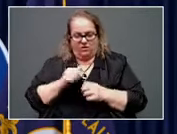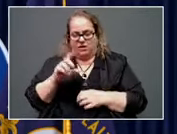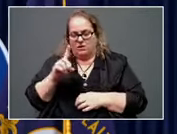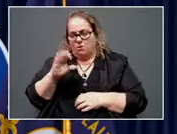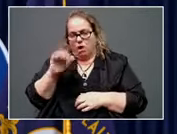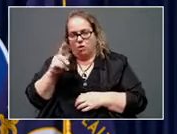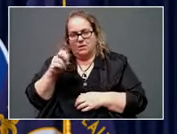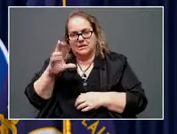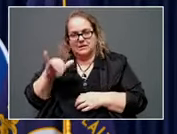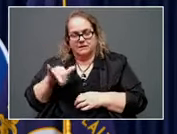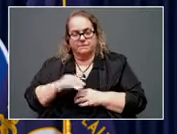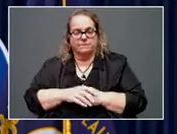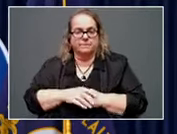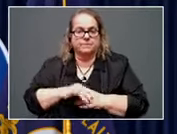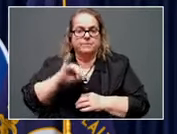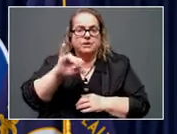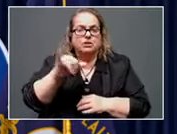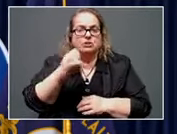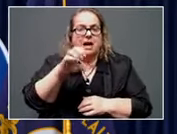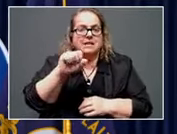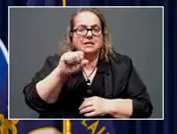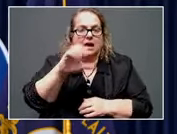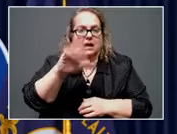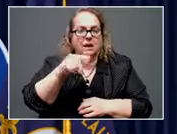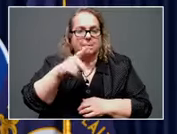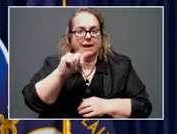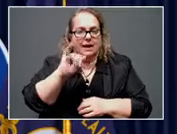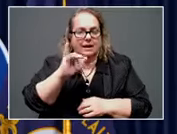Jessica Payne, Murray, Ledger and Times.